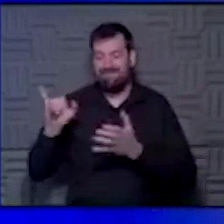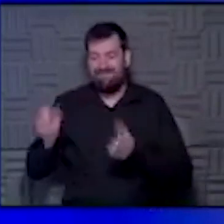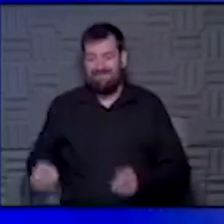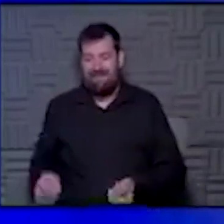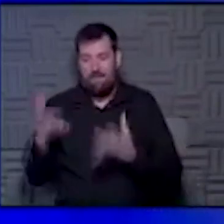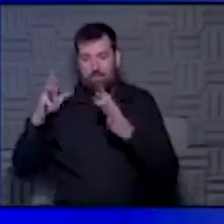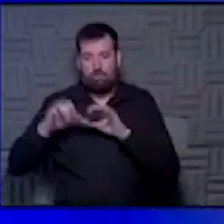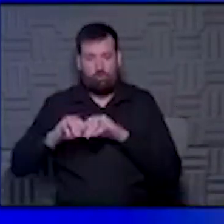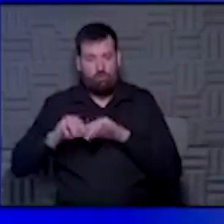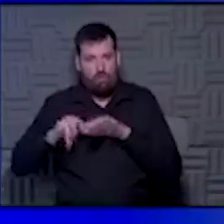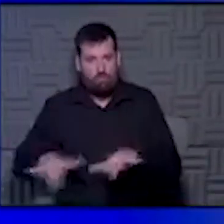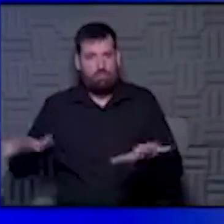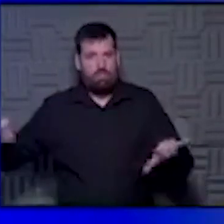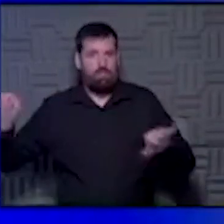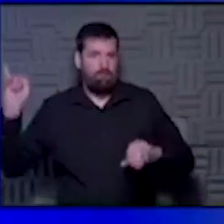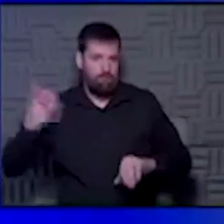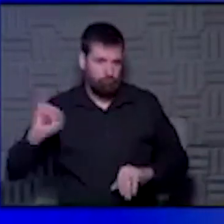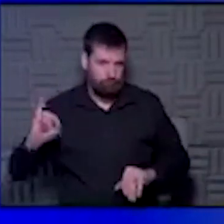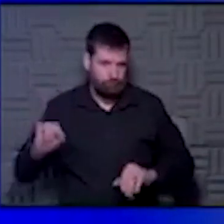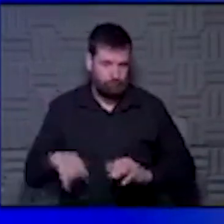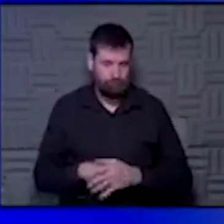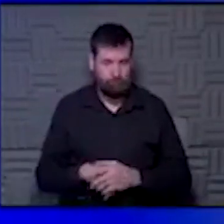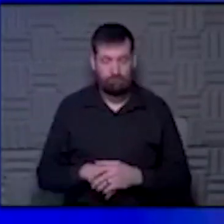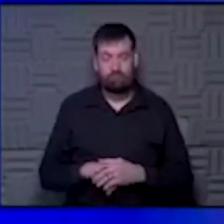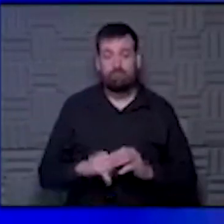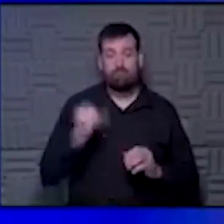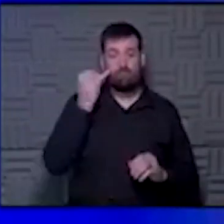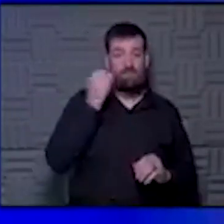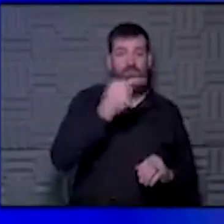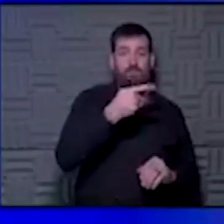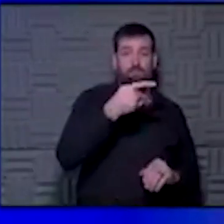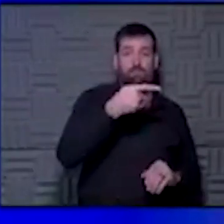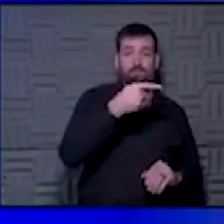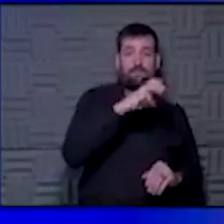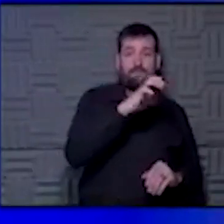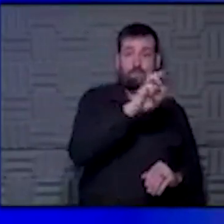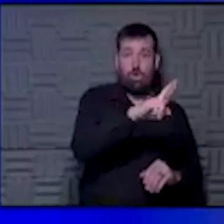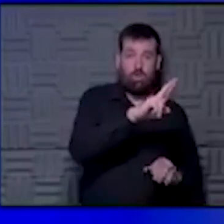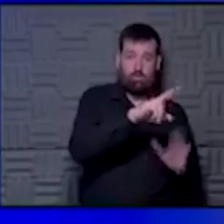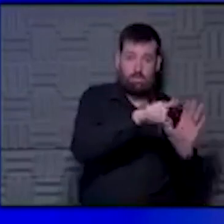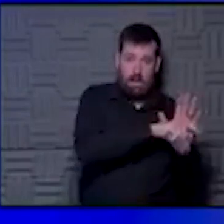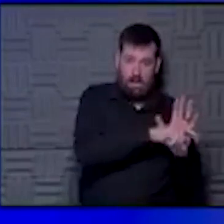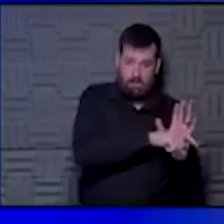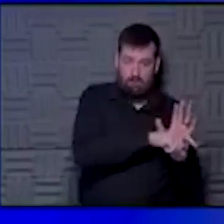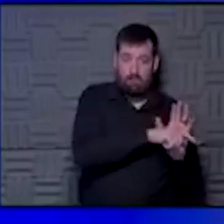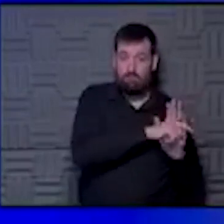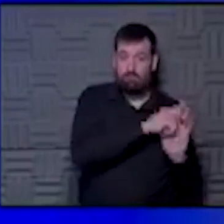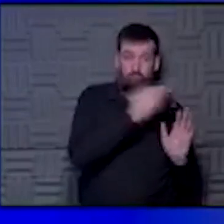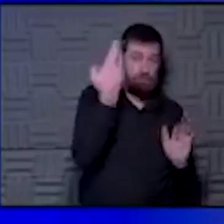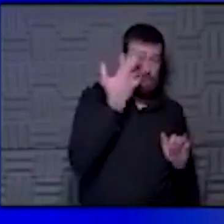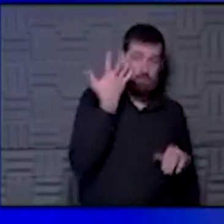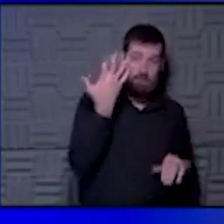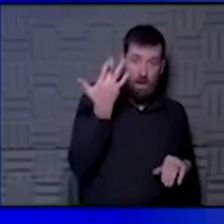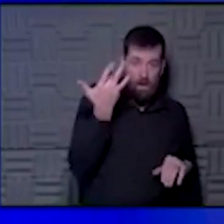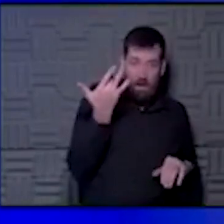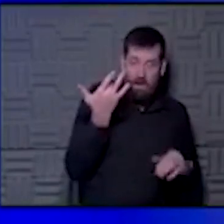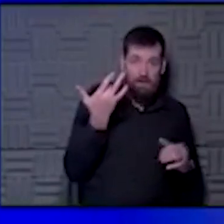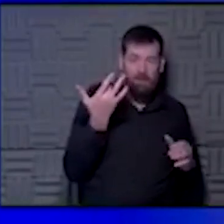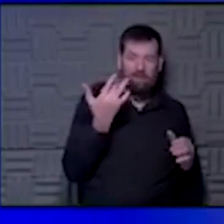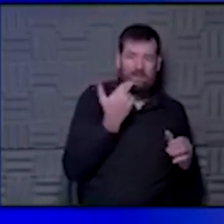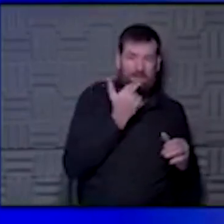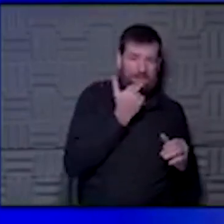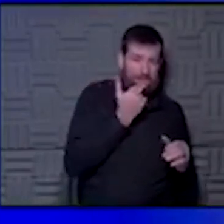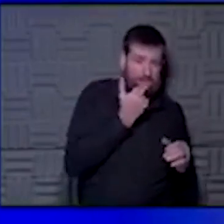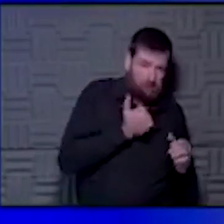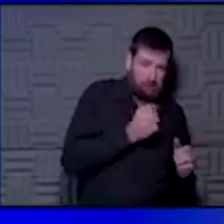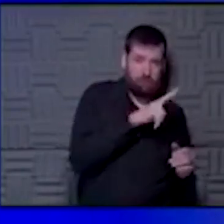infectivity. So if the PCR is negative, assuming all goes well, and the reason the PCR is negative because there's very